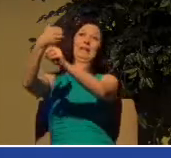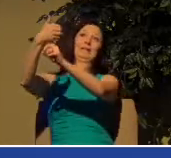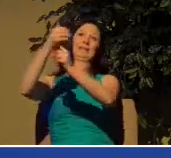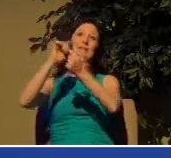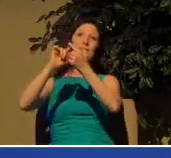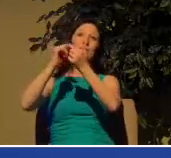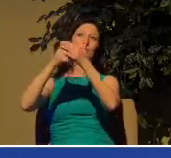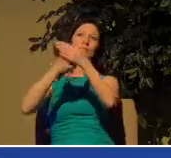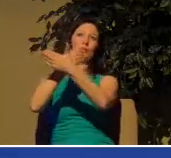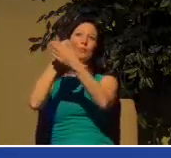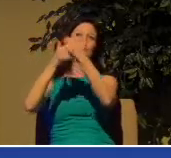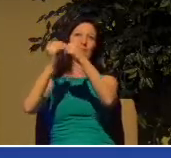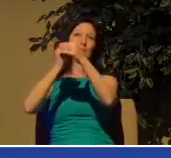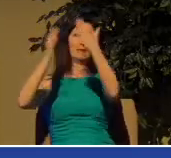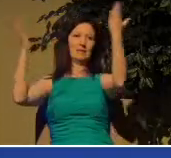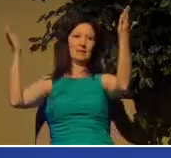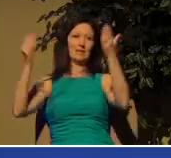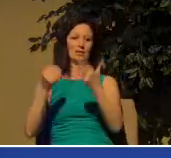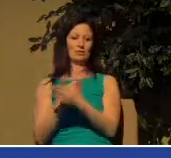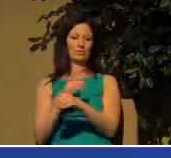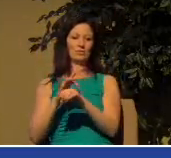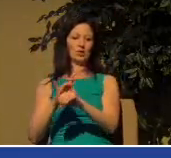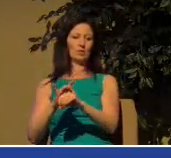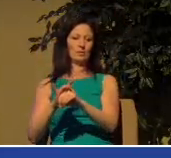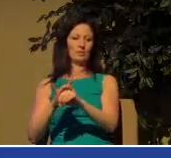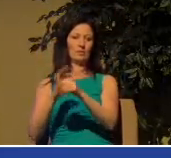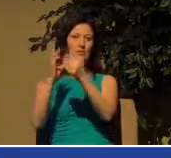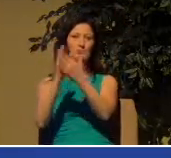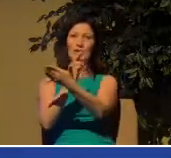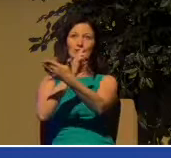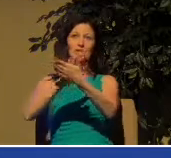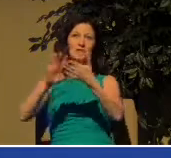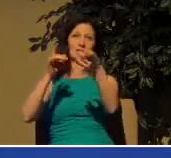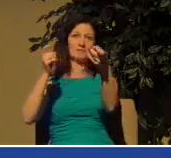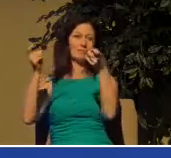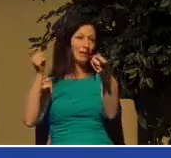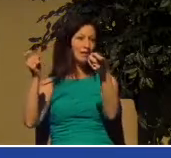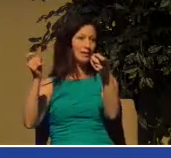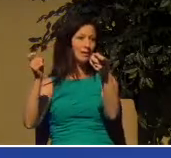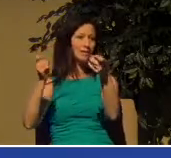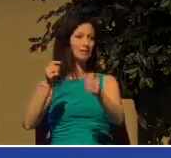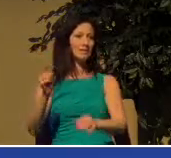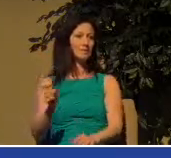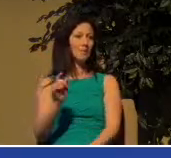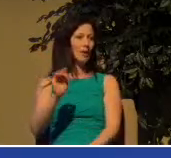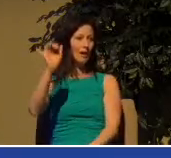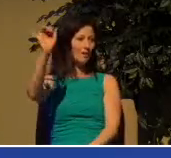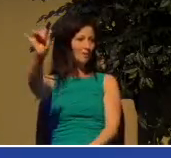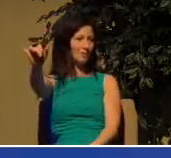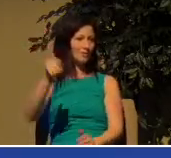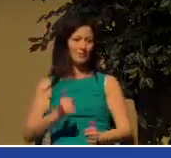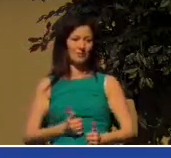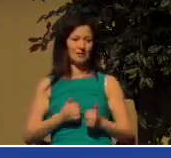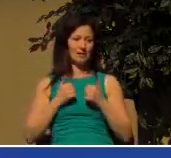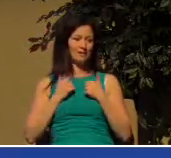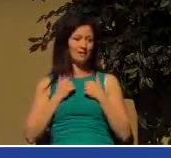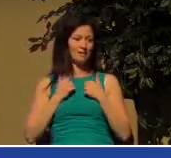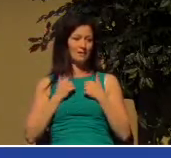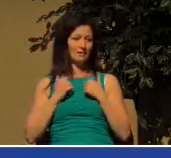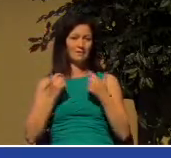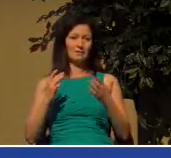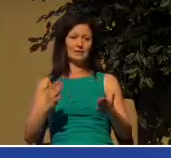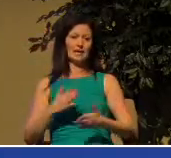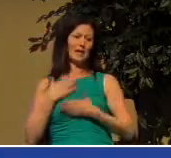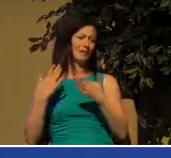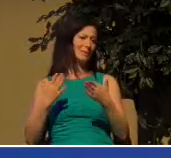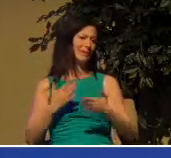in which righteousness would reign and where we could forever live in bliss beyond